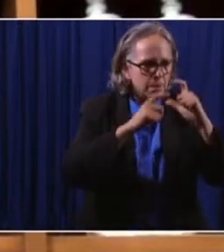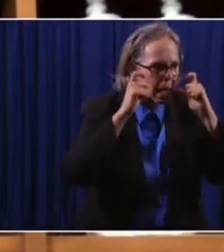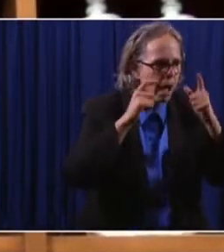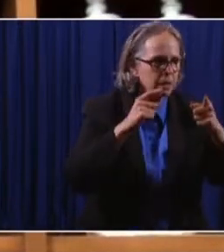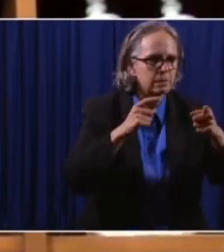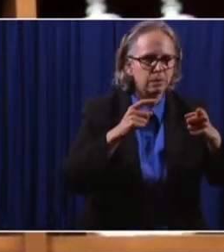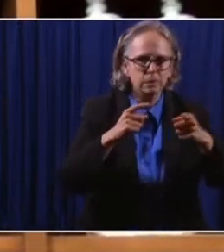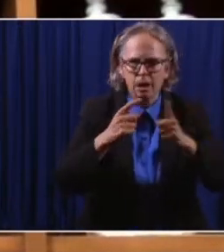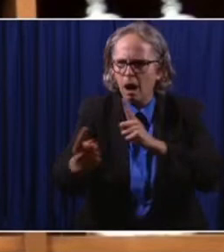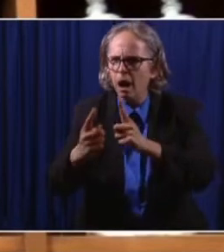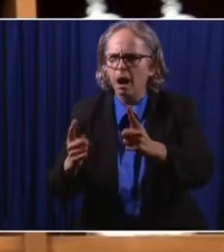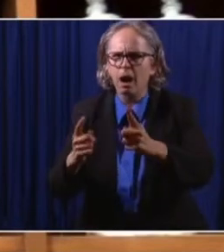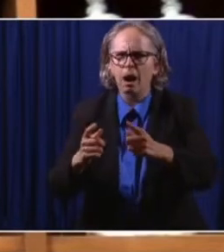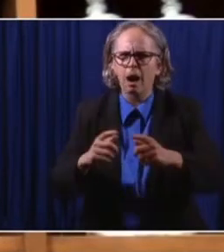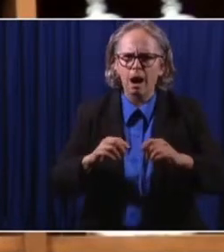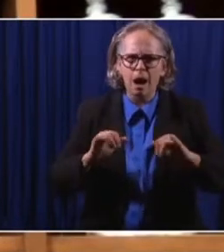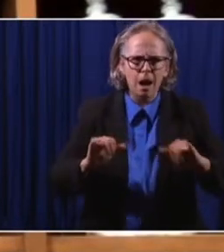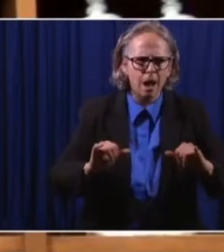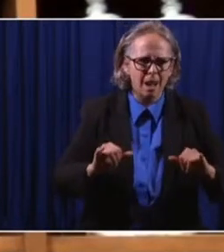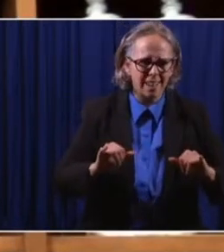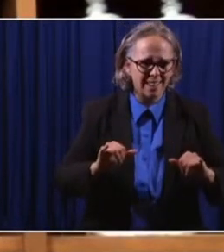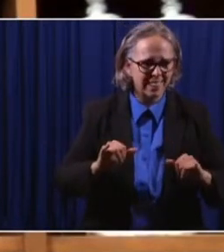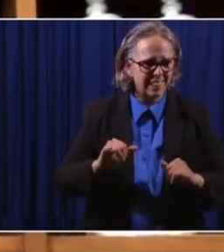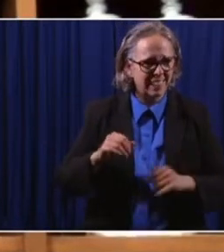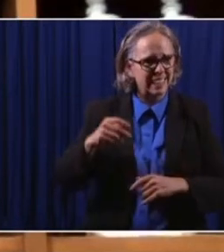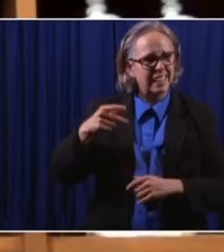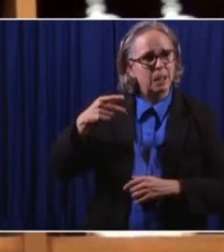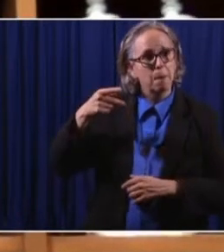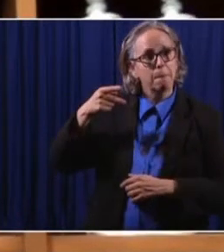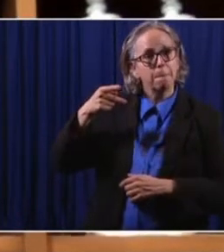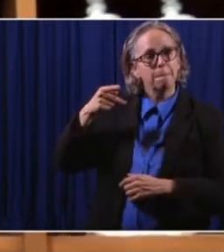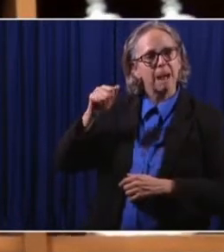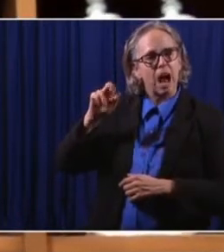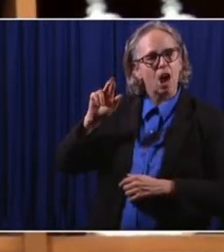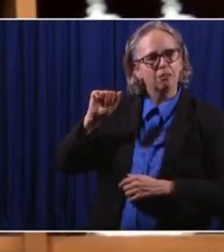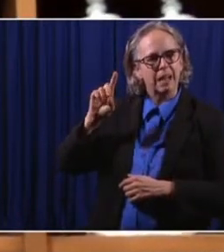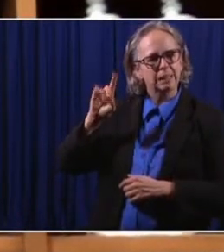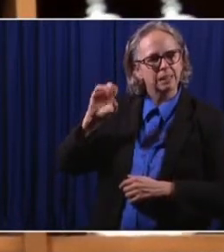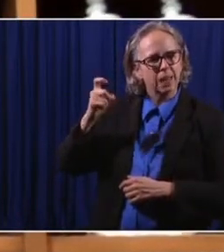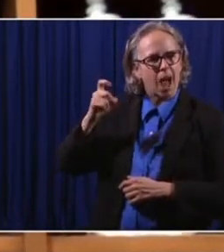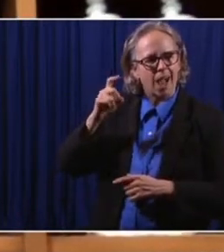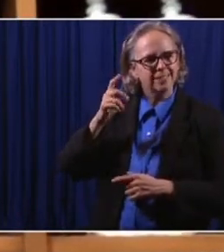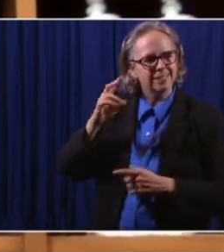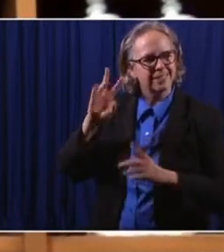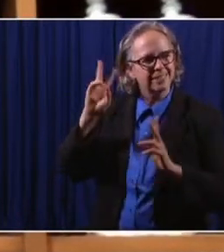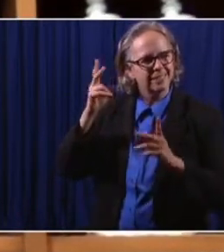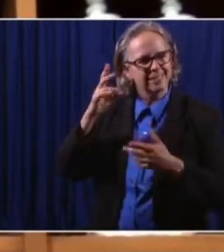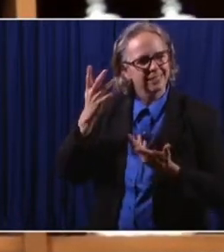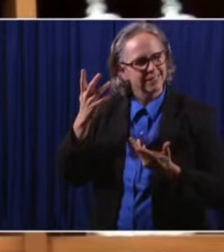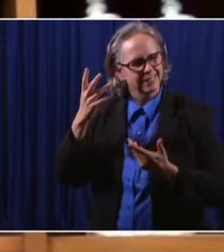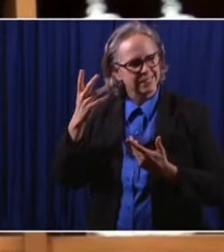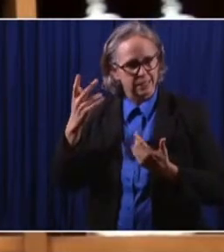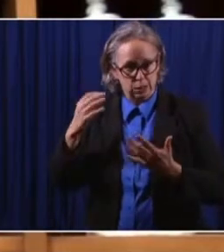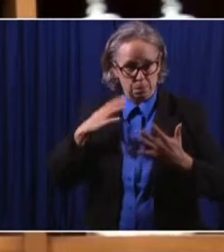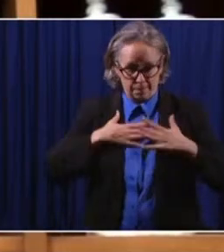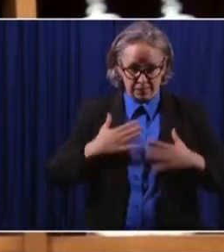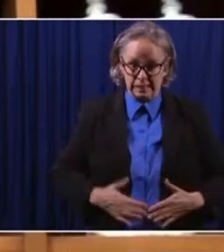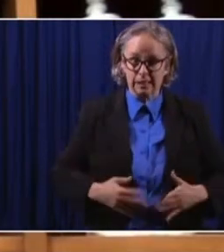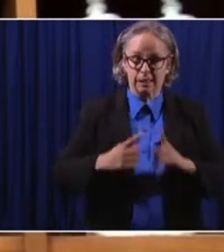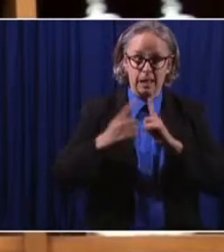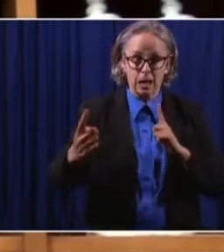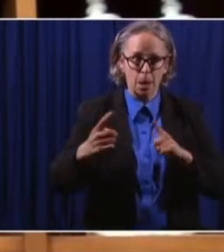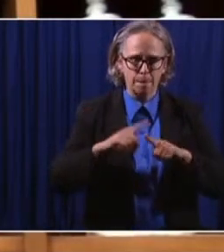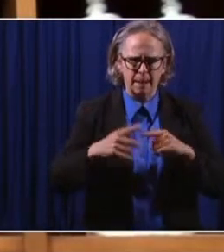interesting paradox where in a time when we're supposed to be, physically distant and apart, I think the campus has come more together than I've ever